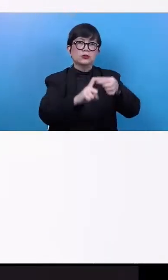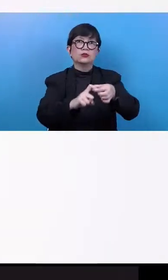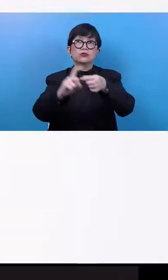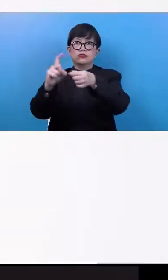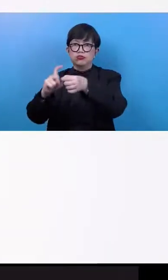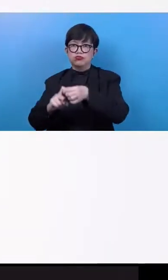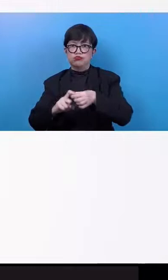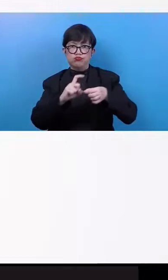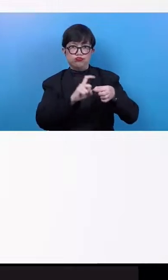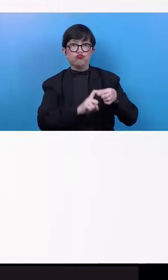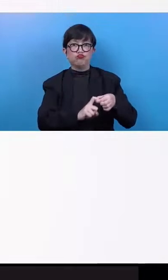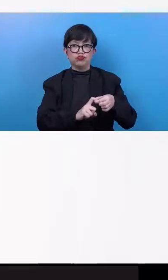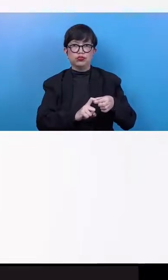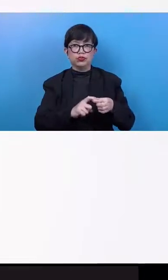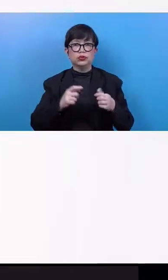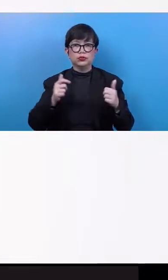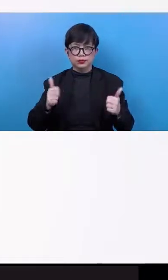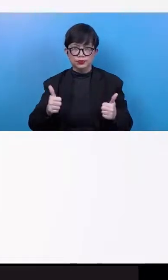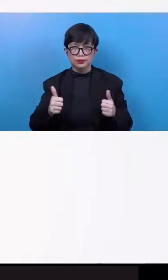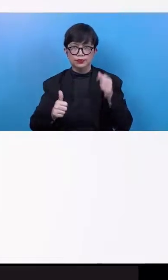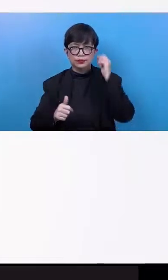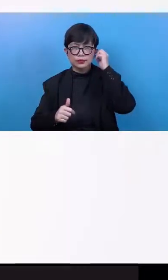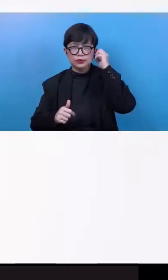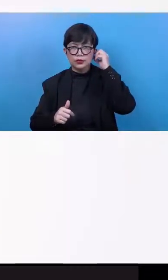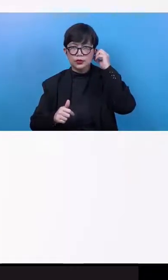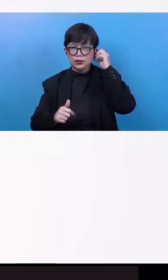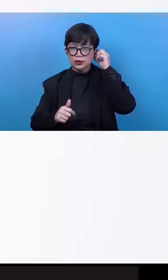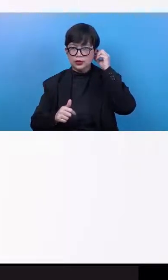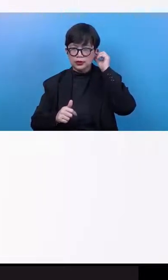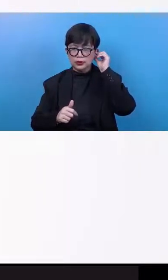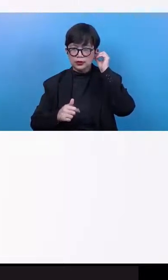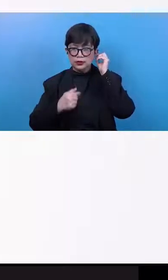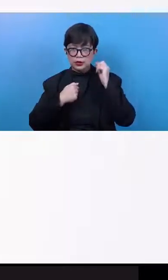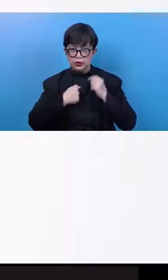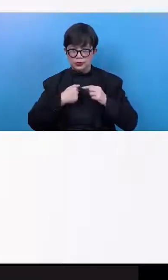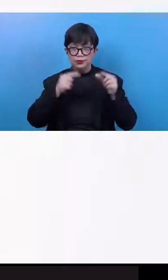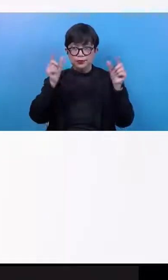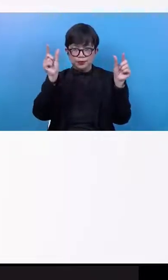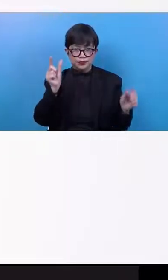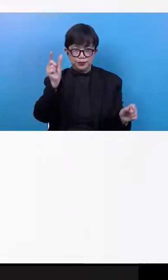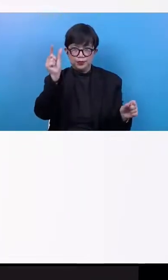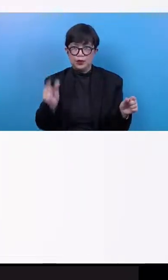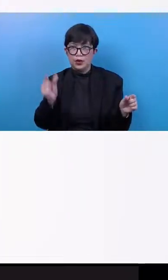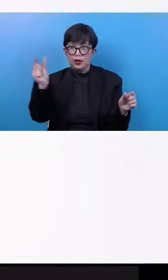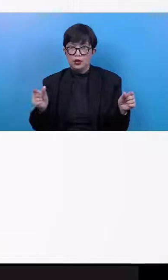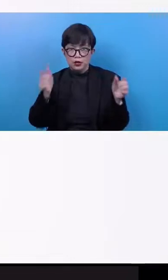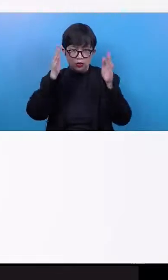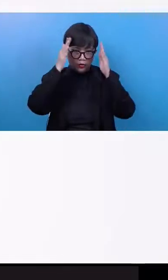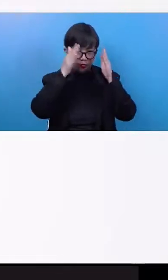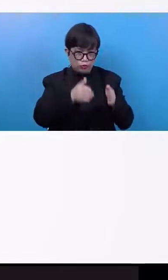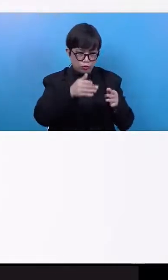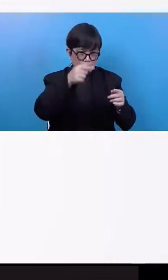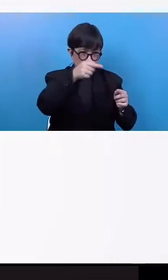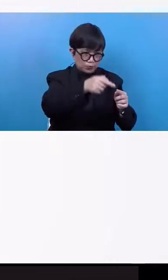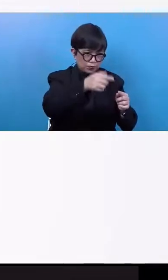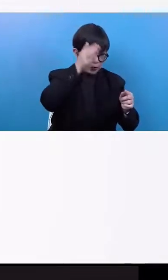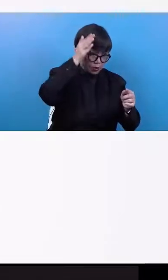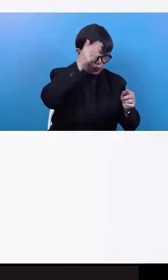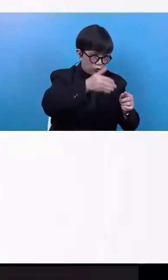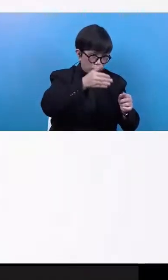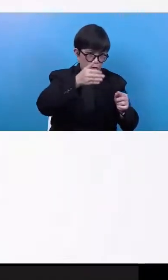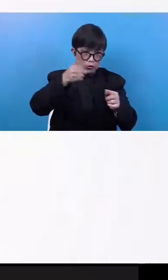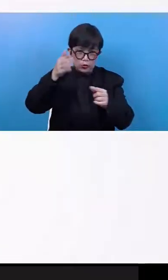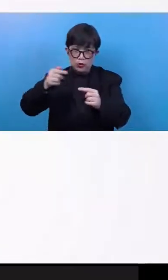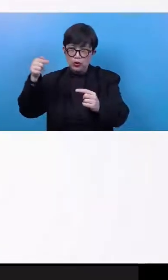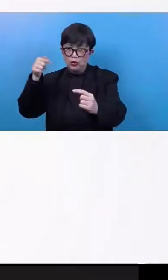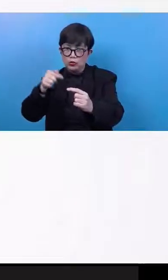as people, we should be able to focus on one another and then relate to the planet. So with that,